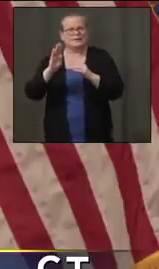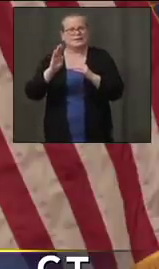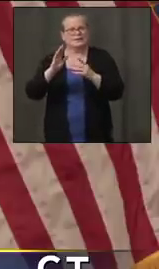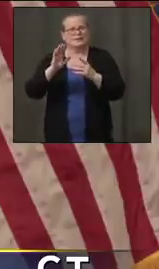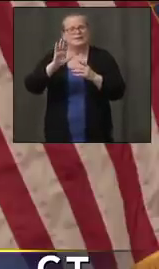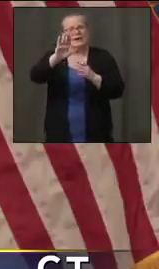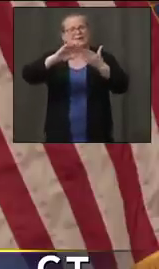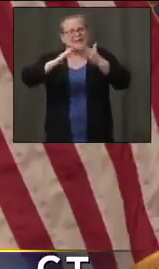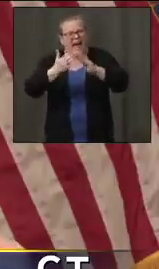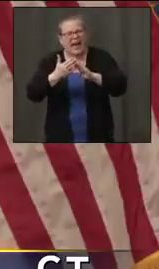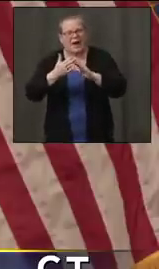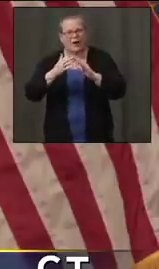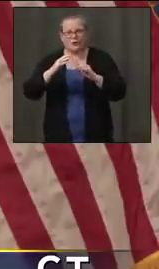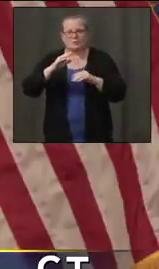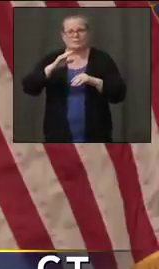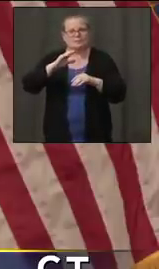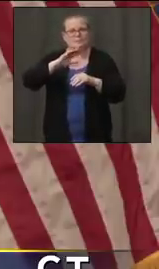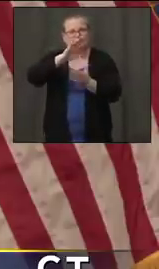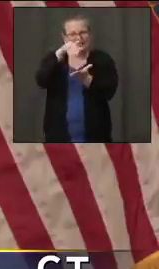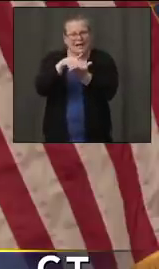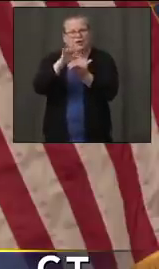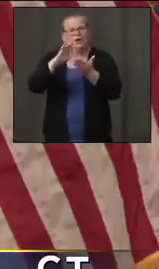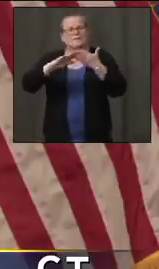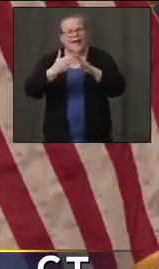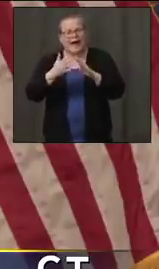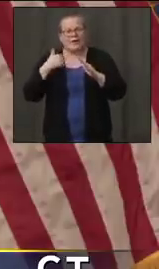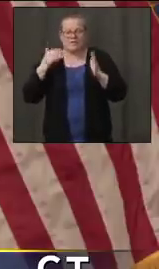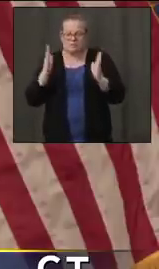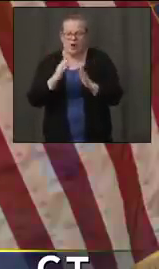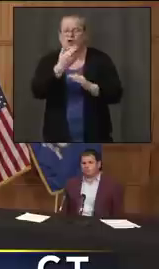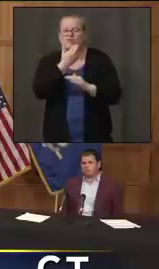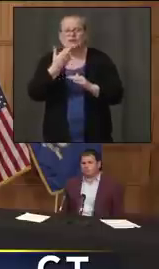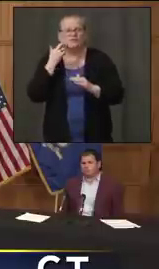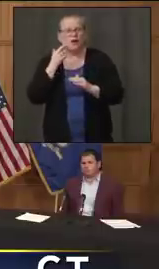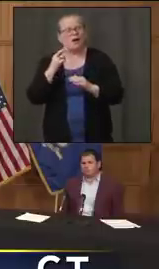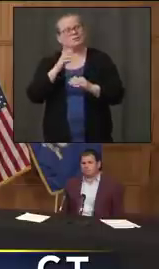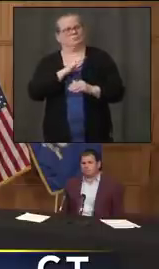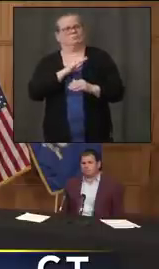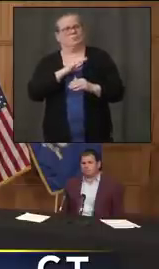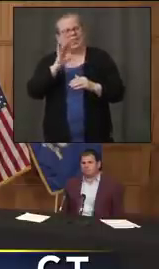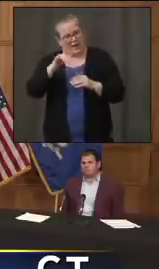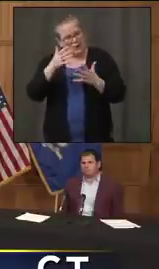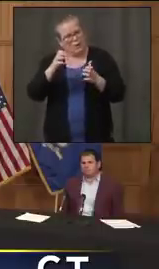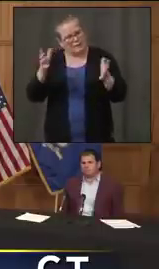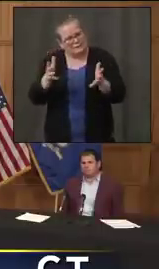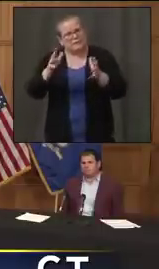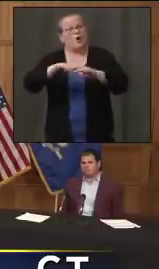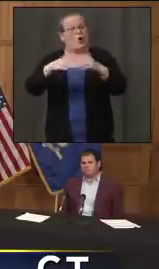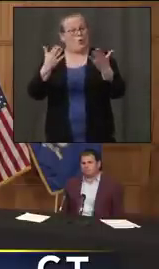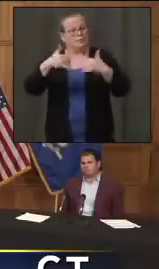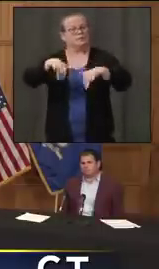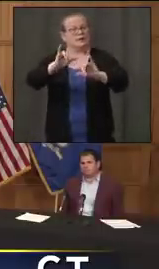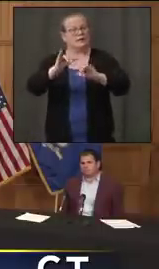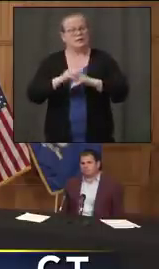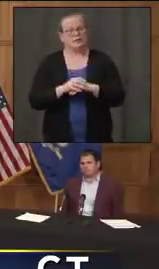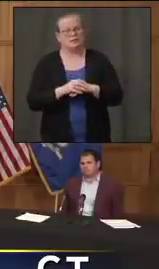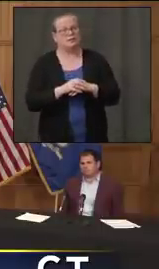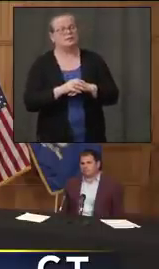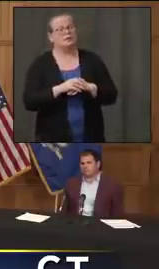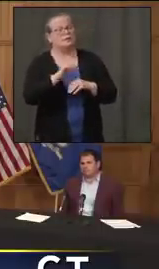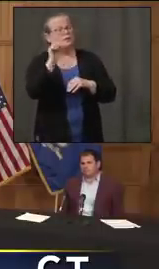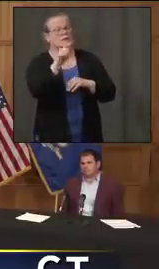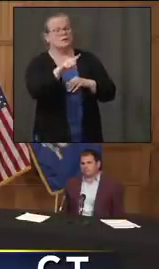as possible until we get to the other side of this. And enforcement, are there going to be specific enforcement guidelines